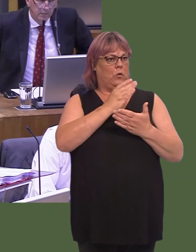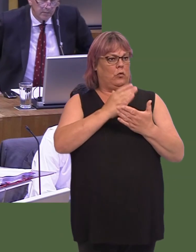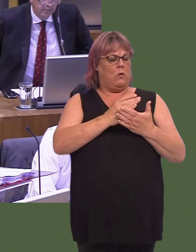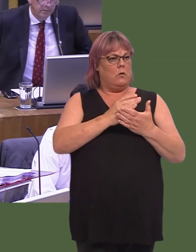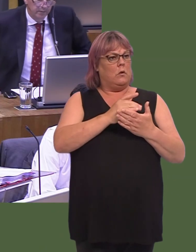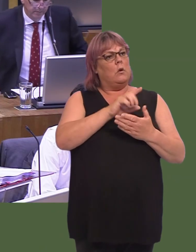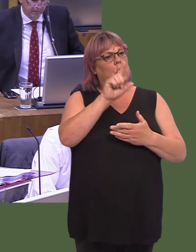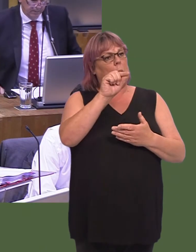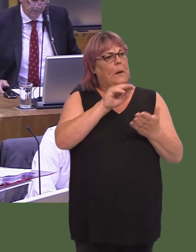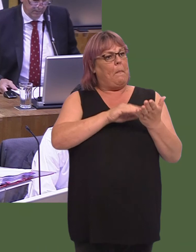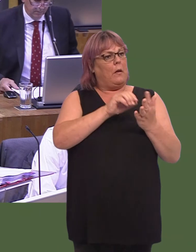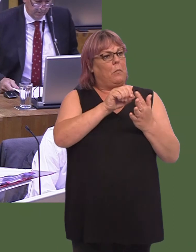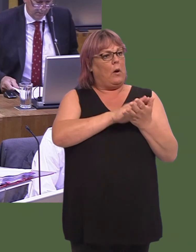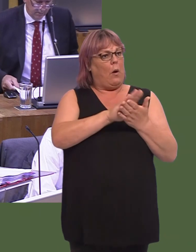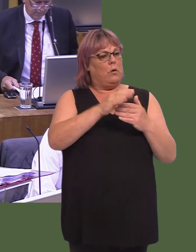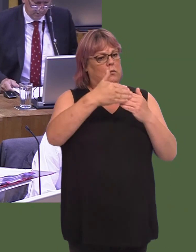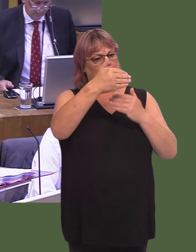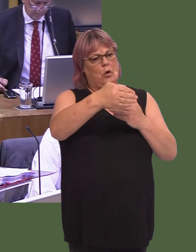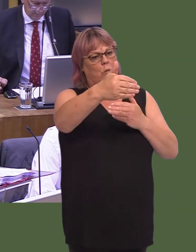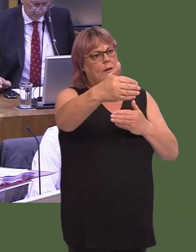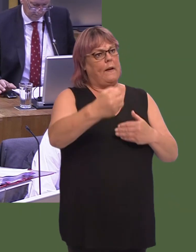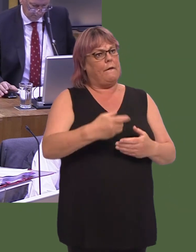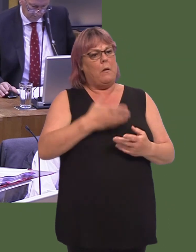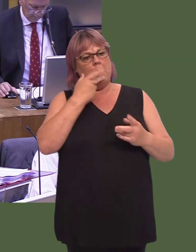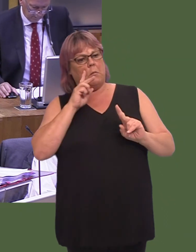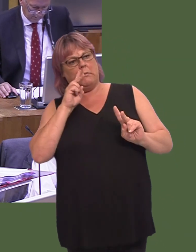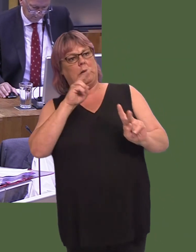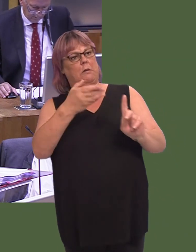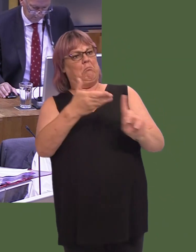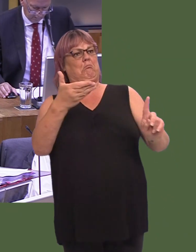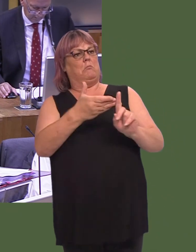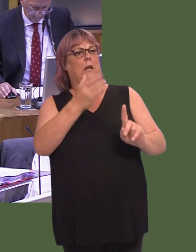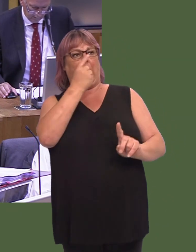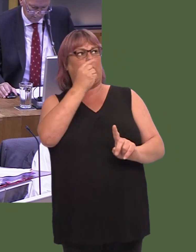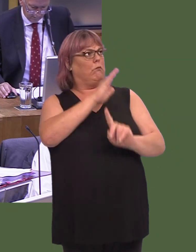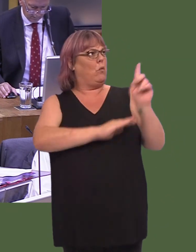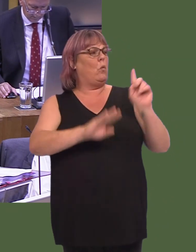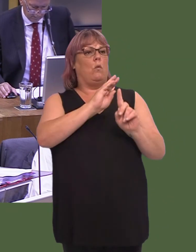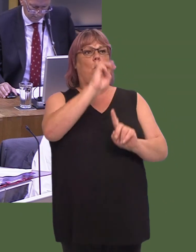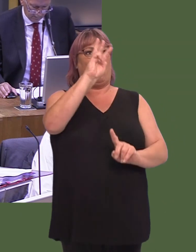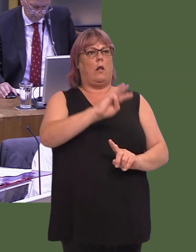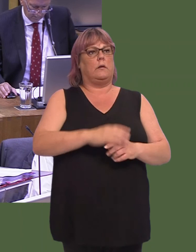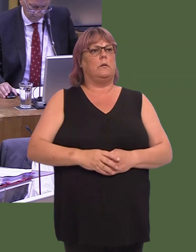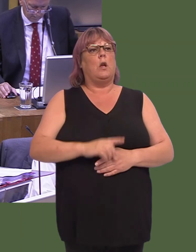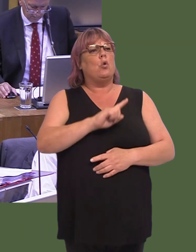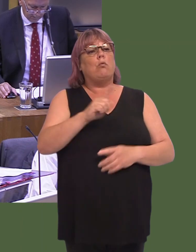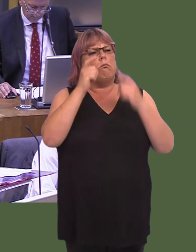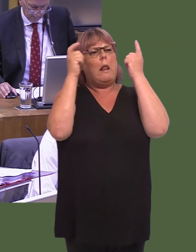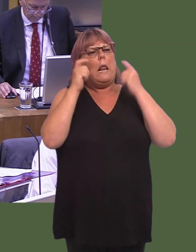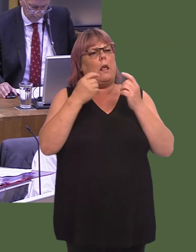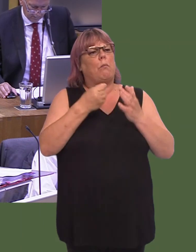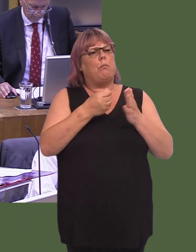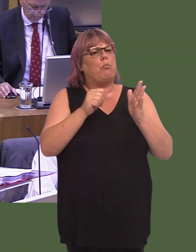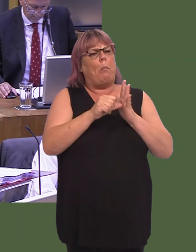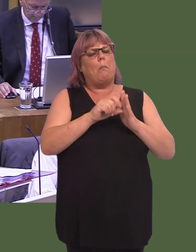to ensure that there are 20 miles per hour zones there already, and people see them across Wales. It's